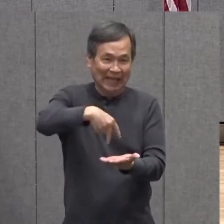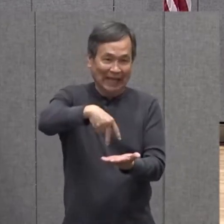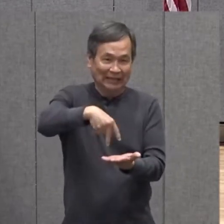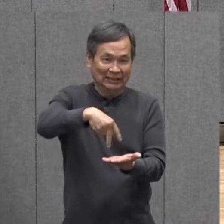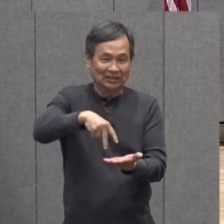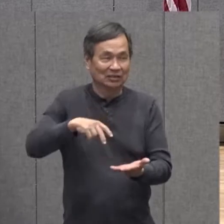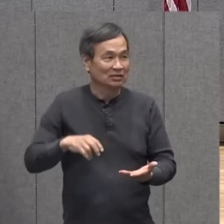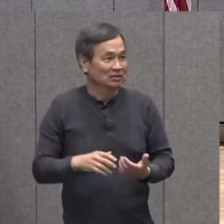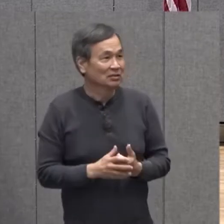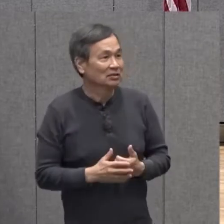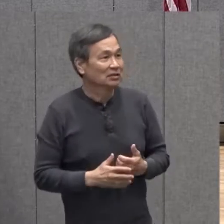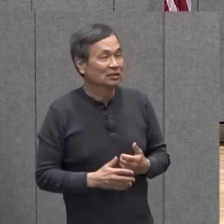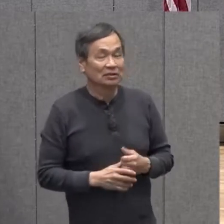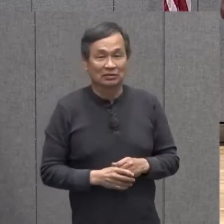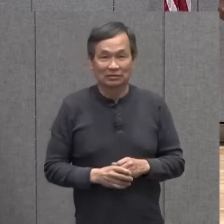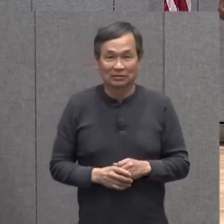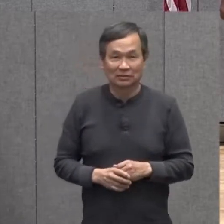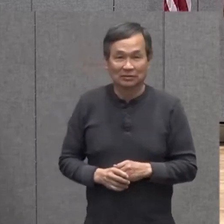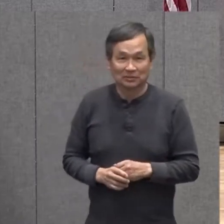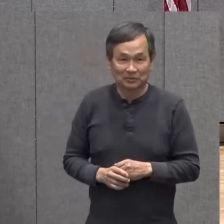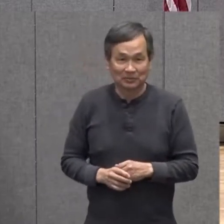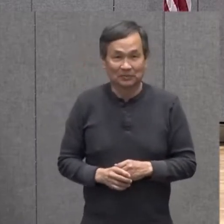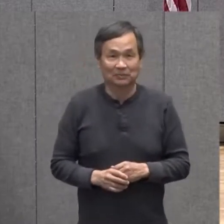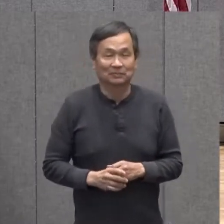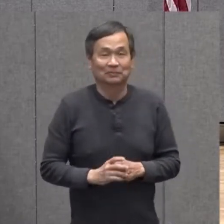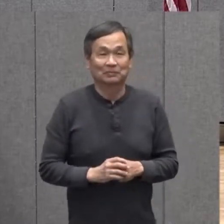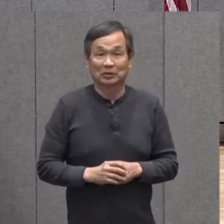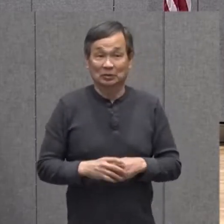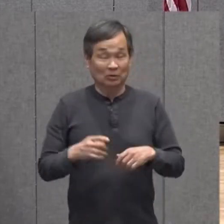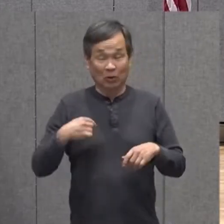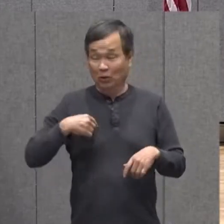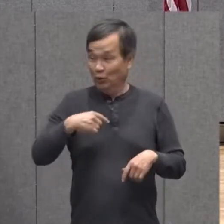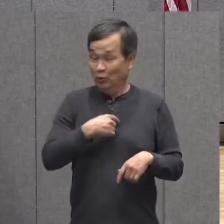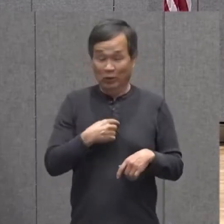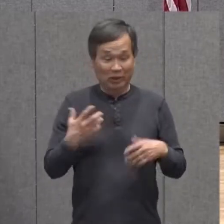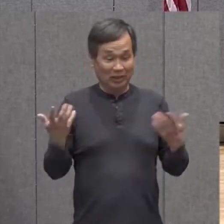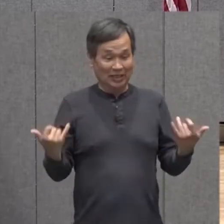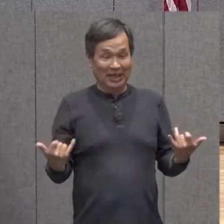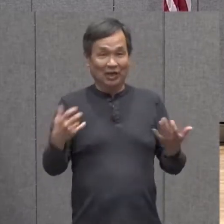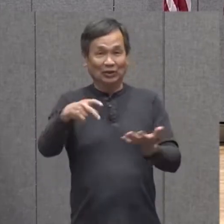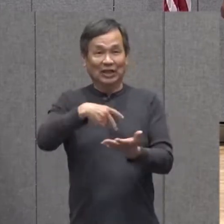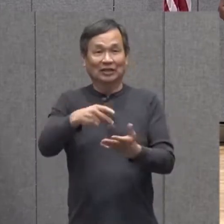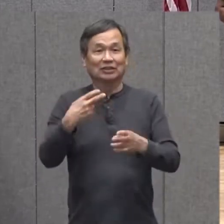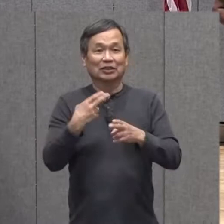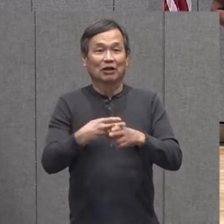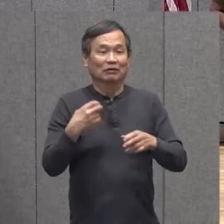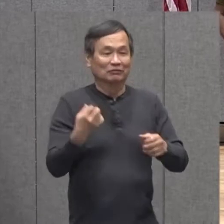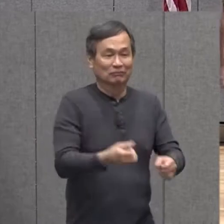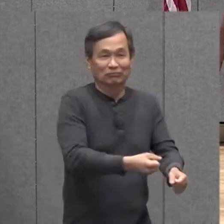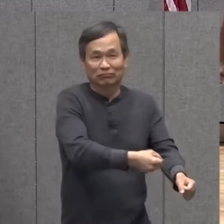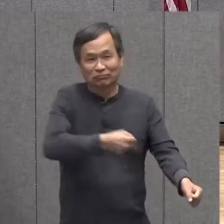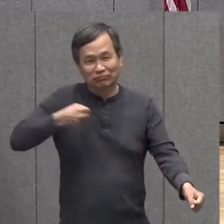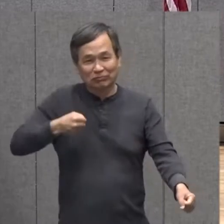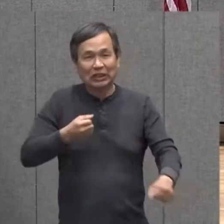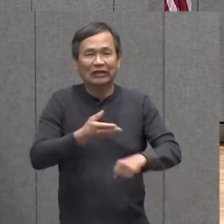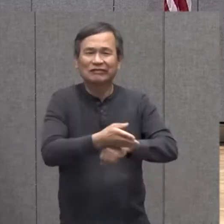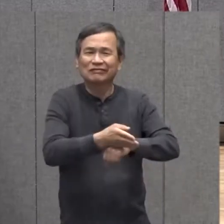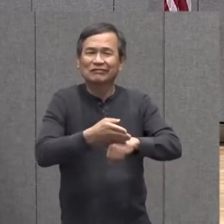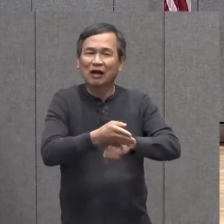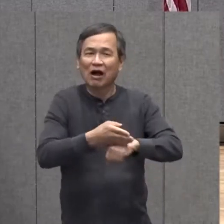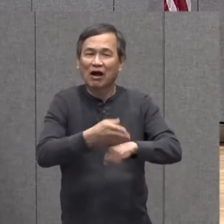home con APS sin por lo menos hacer un baile. So we're going to do a dance called the chainsaw dance. Vamos a